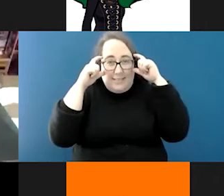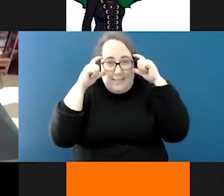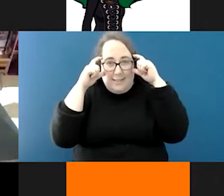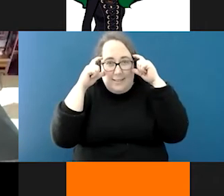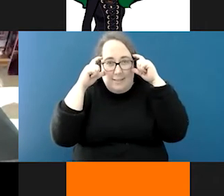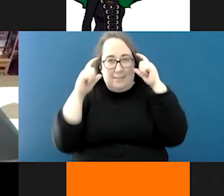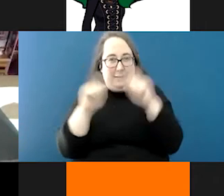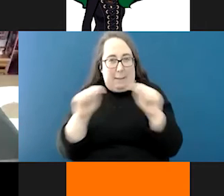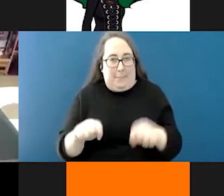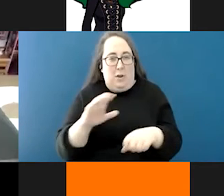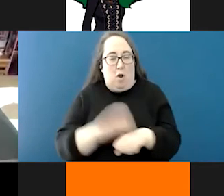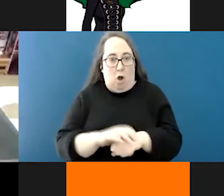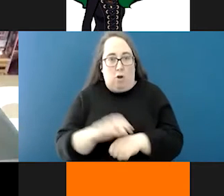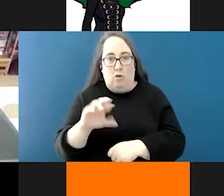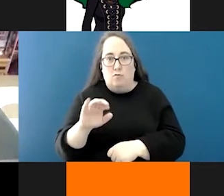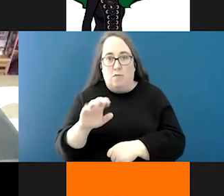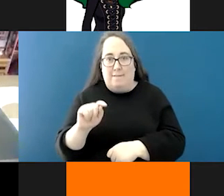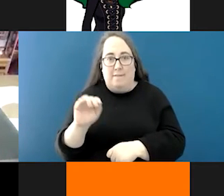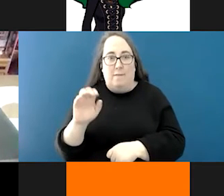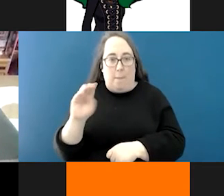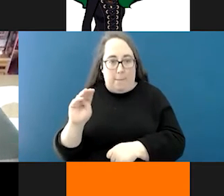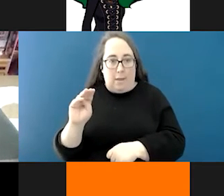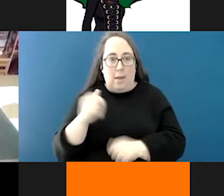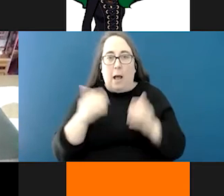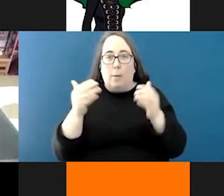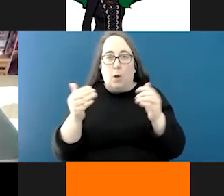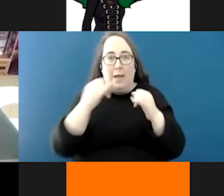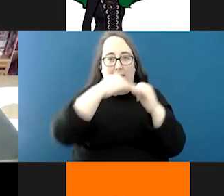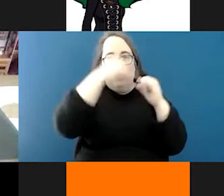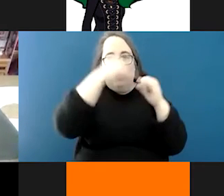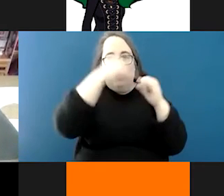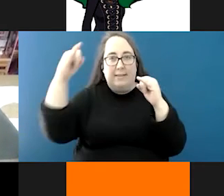I'll go ahead and cut this out. Well, I'm gonna go ahead and trace.